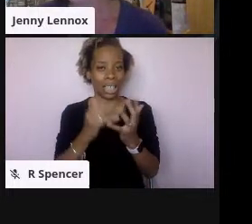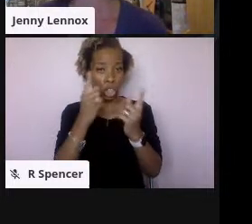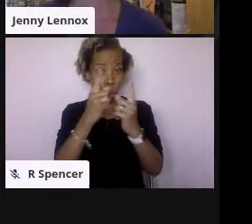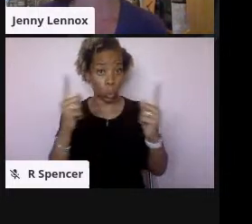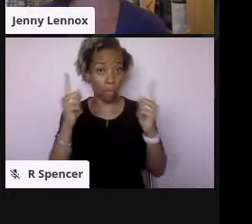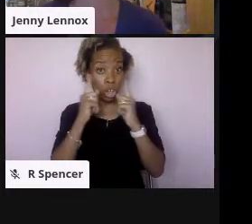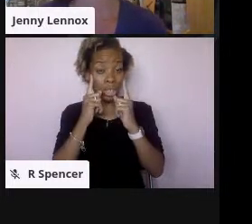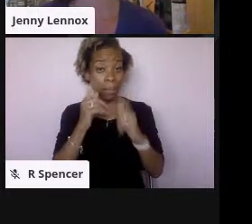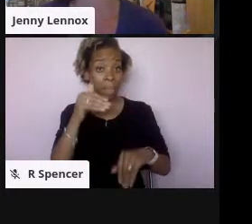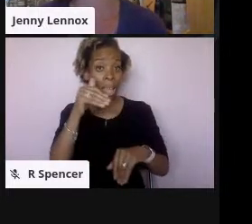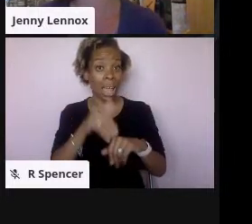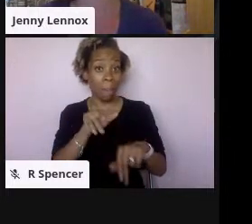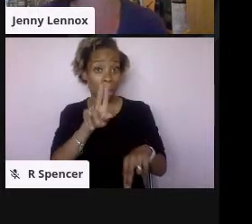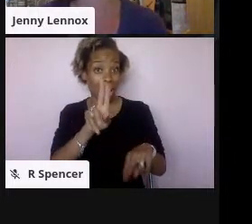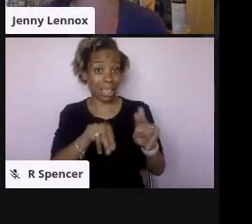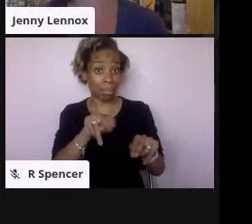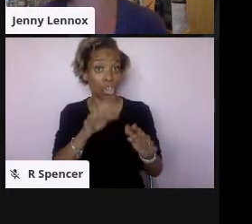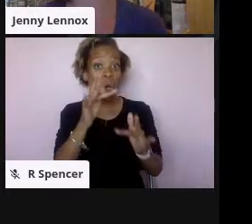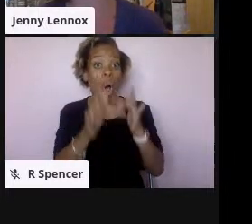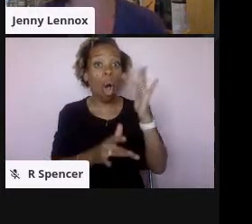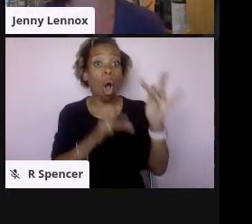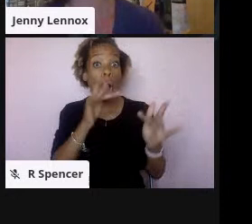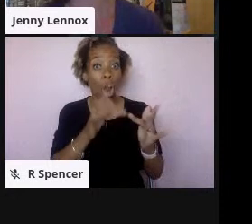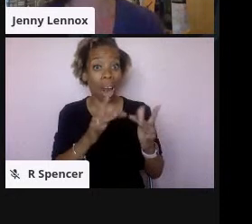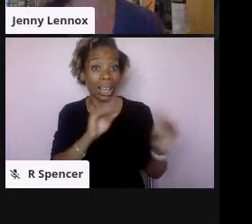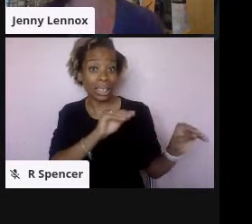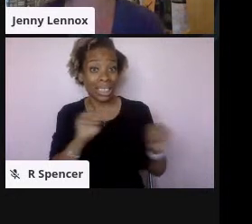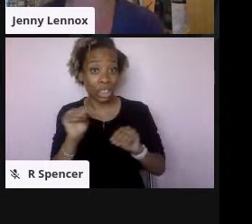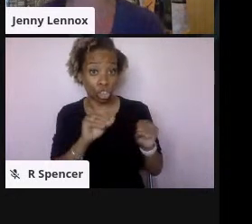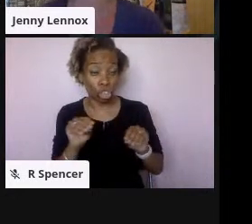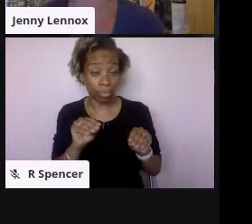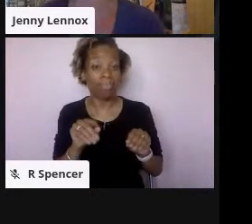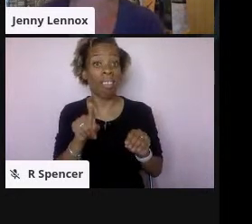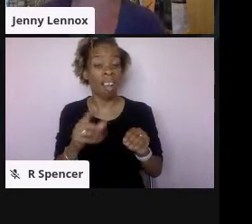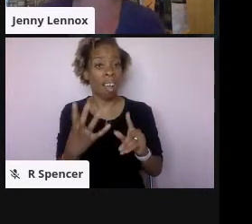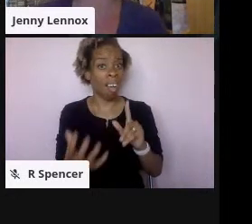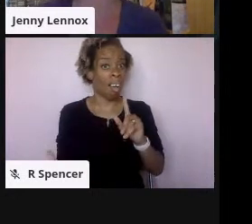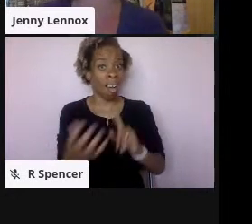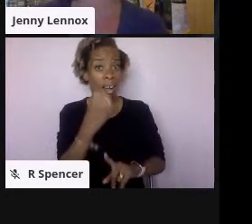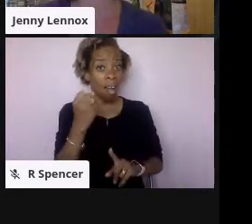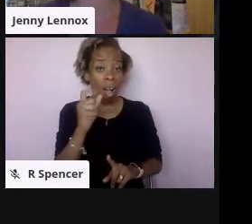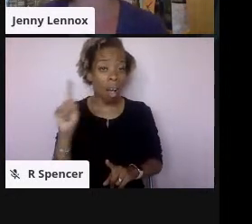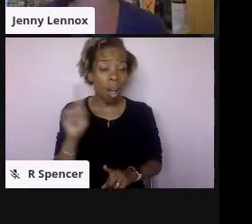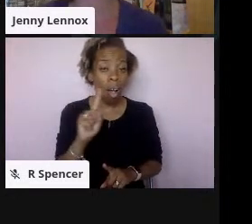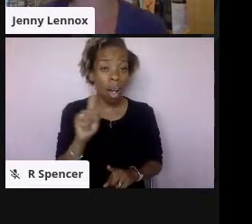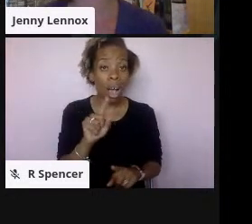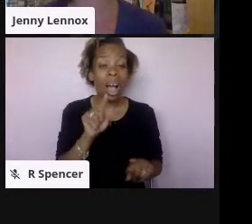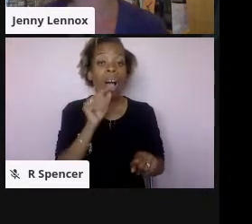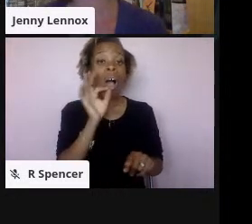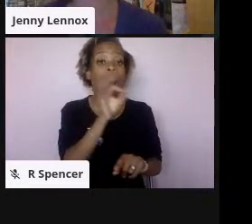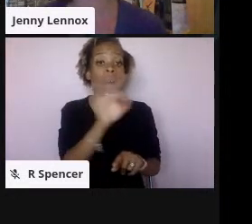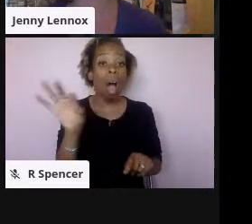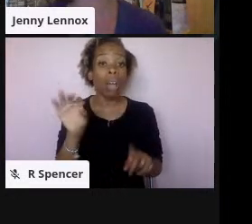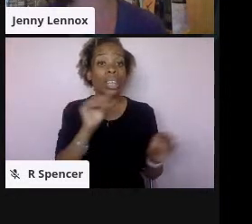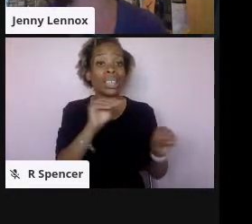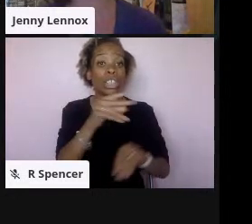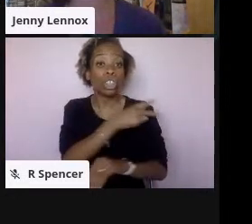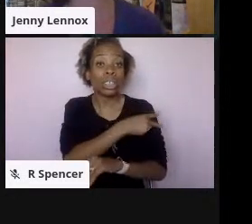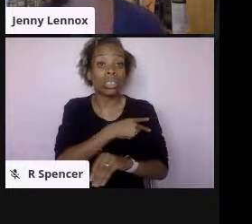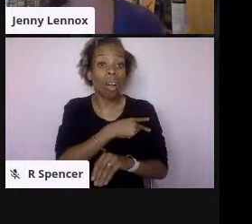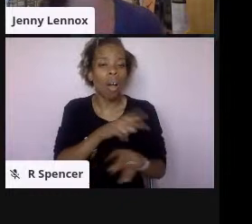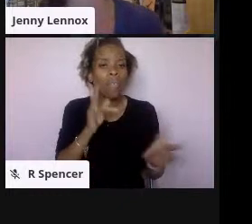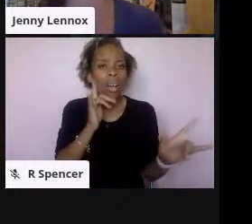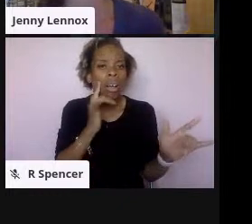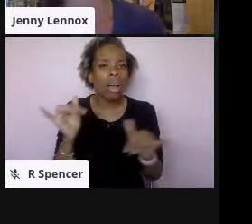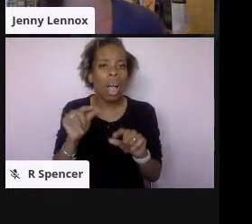policy, and as a result of it, they discovered that by asking the teaching staff to oversee the subtitles that were